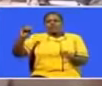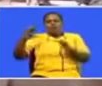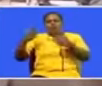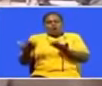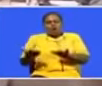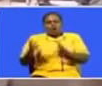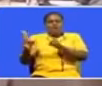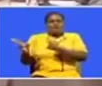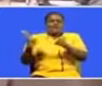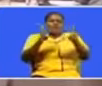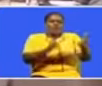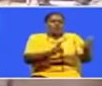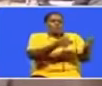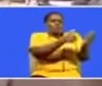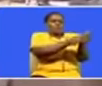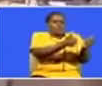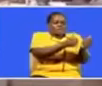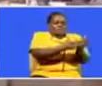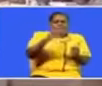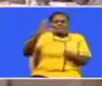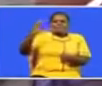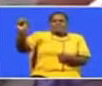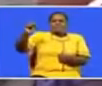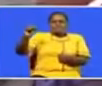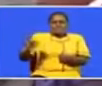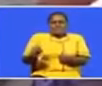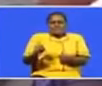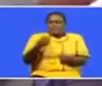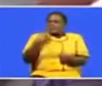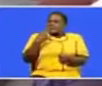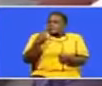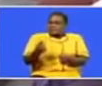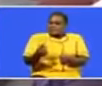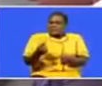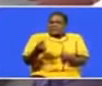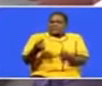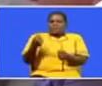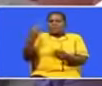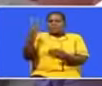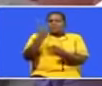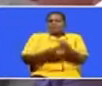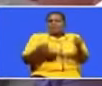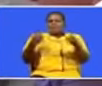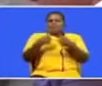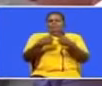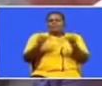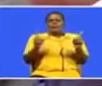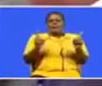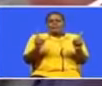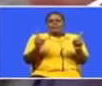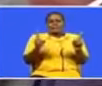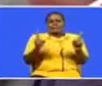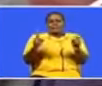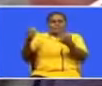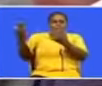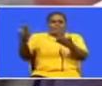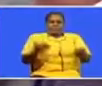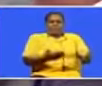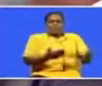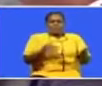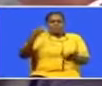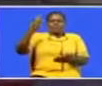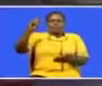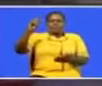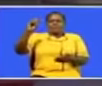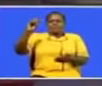or GMOs, as Trade CS had already hinted to both. However, the courts halted the importations of any